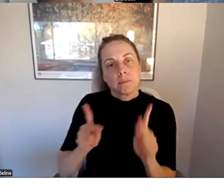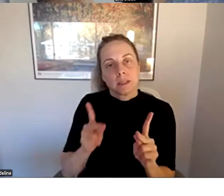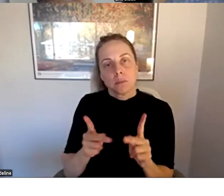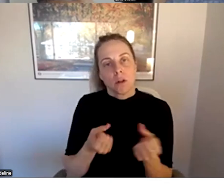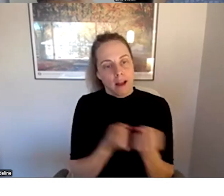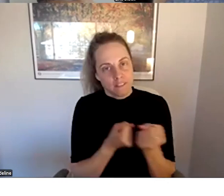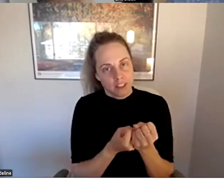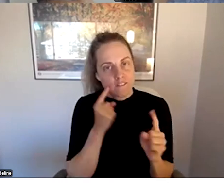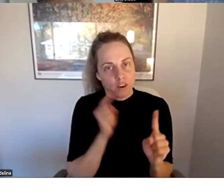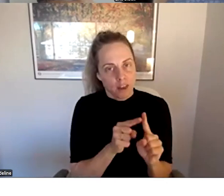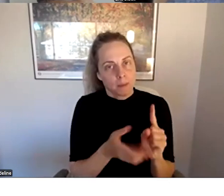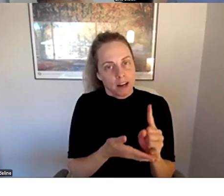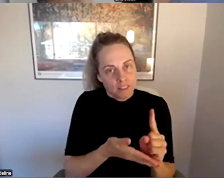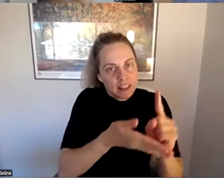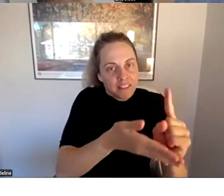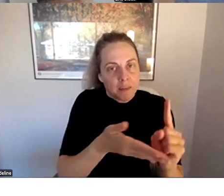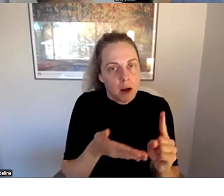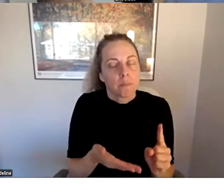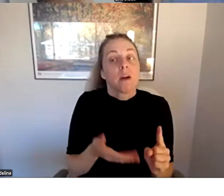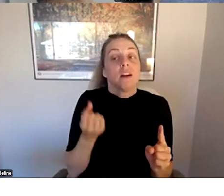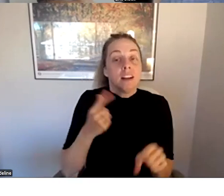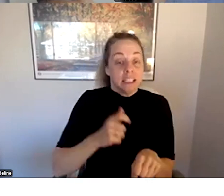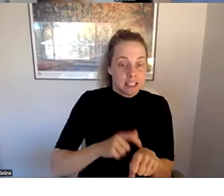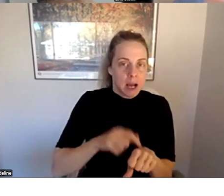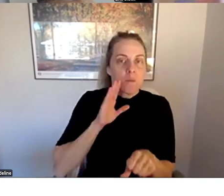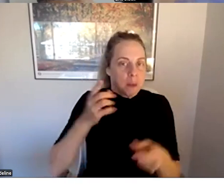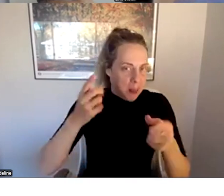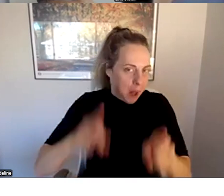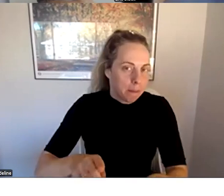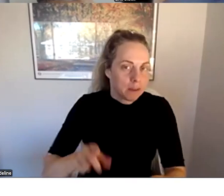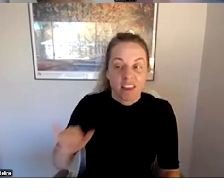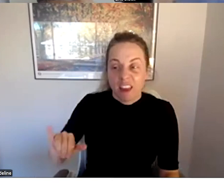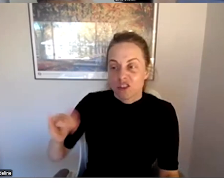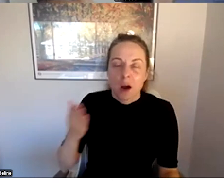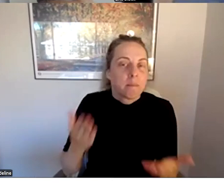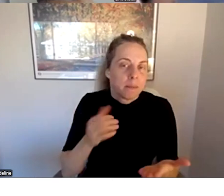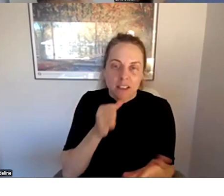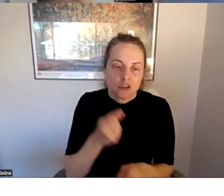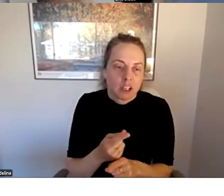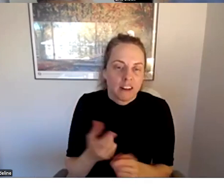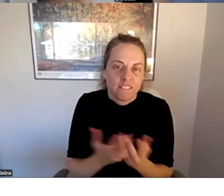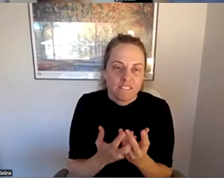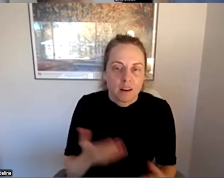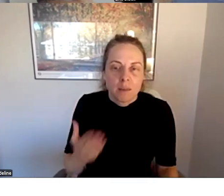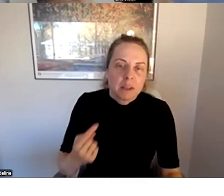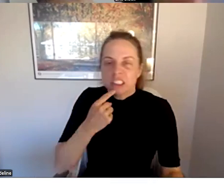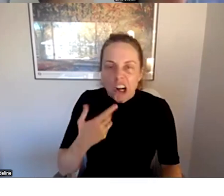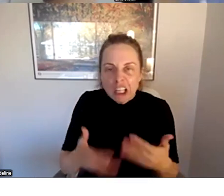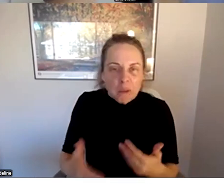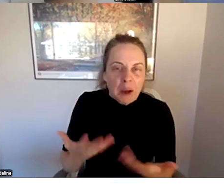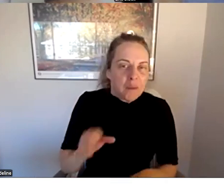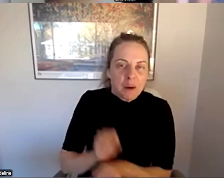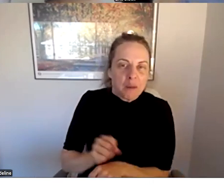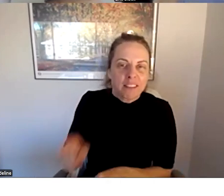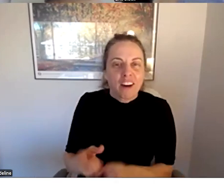understanding in time it will happen. And that job probably wasn't the best job. It probably sucked anyway. You didn't want to be there, right? Lift them